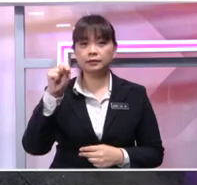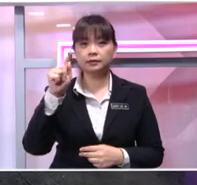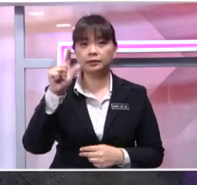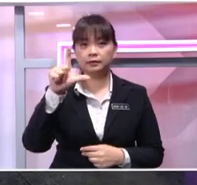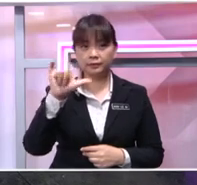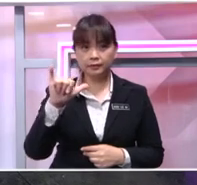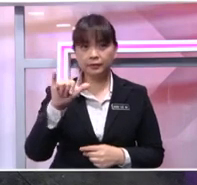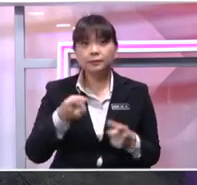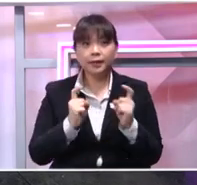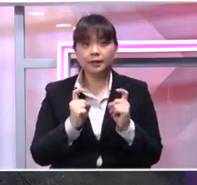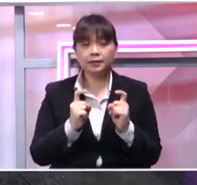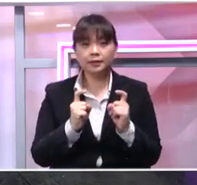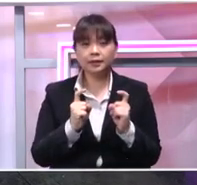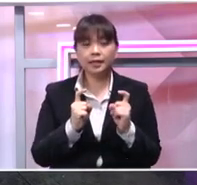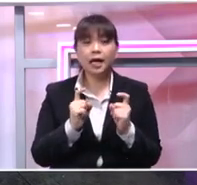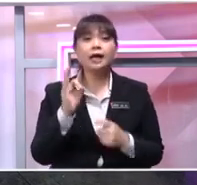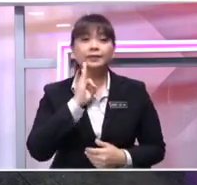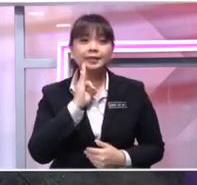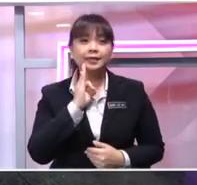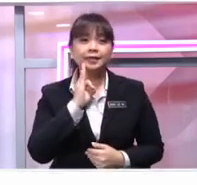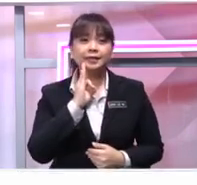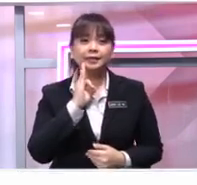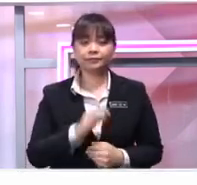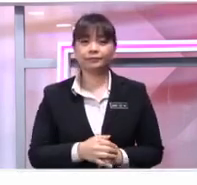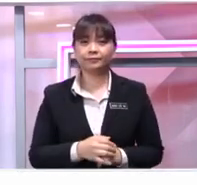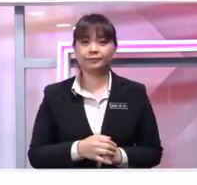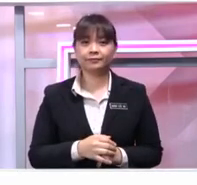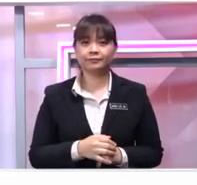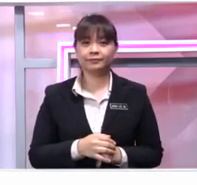Faster. Okay, Fazrina. Okay, Fazrina. The meaning